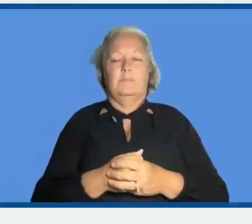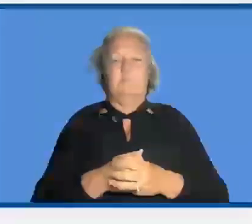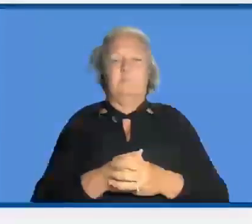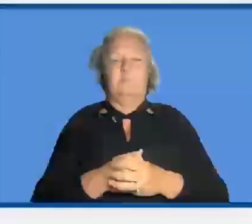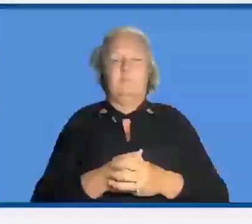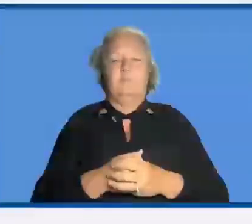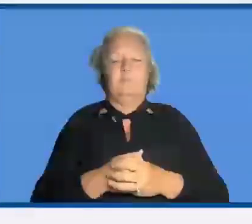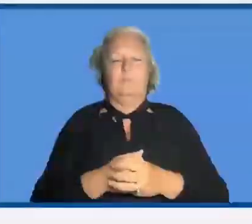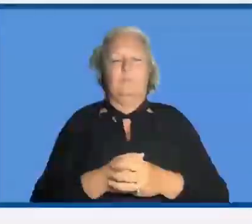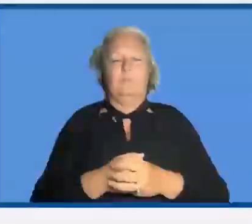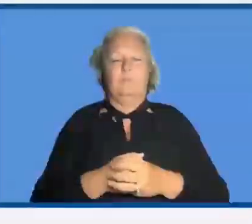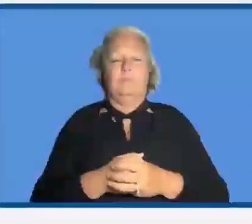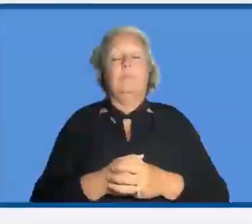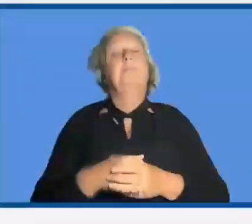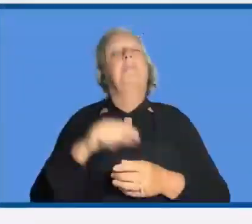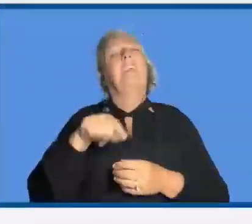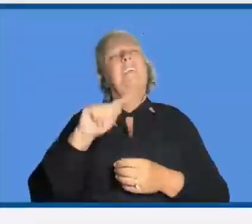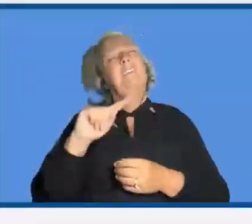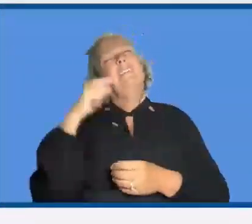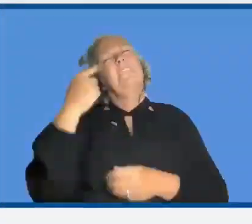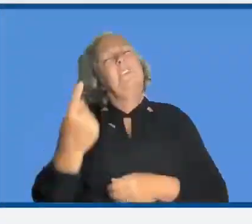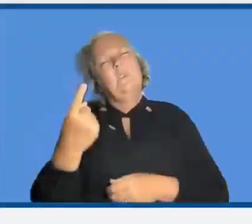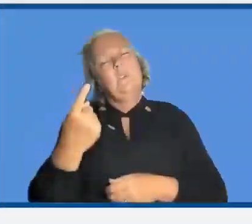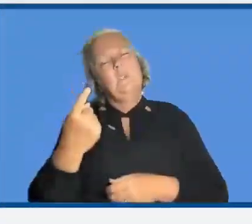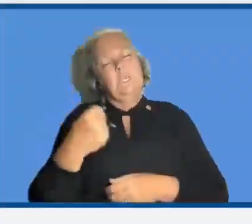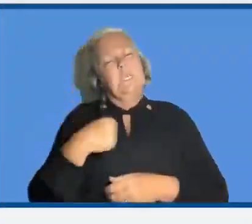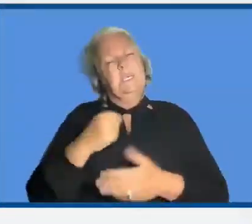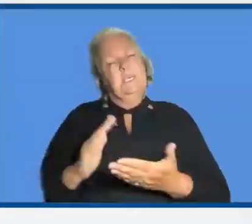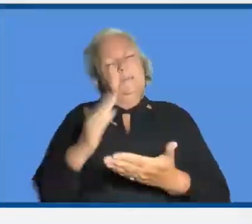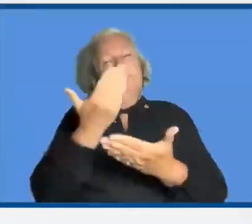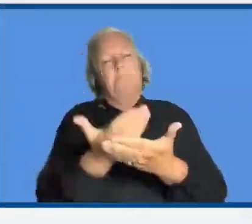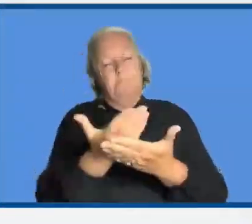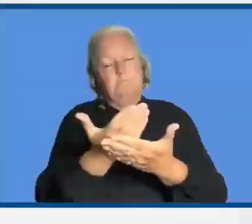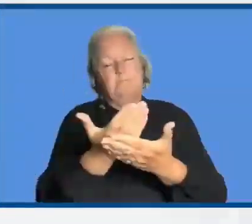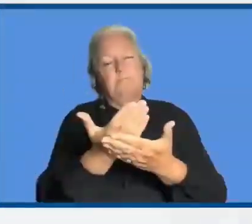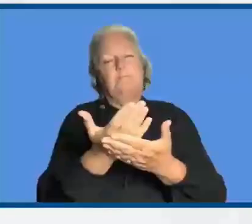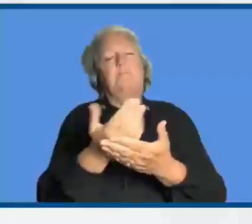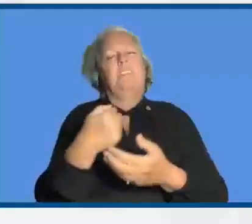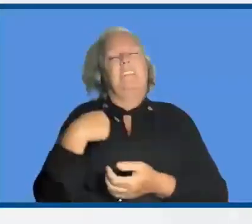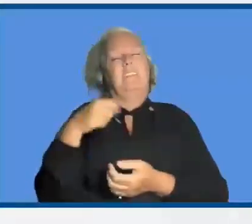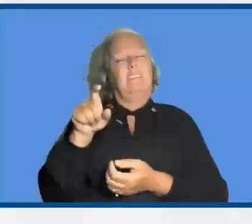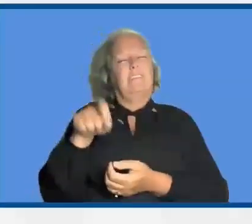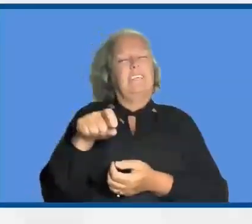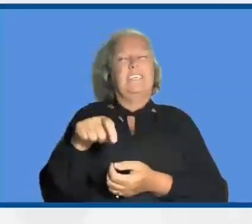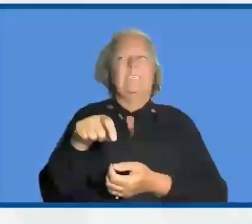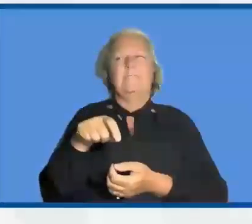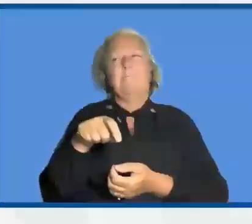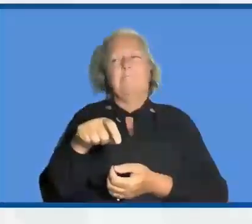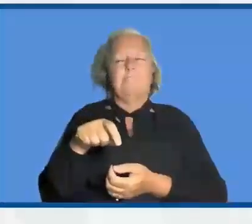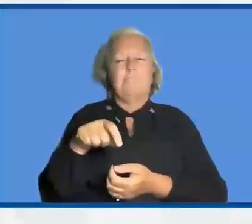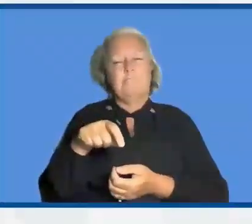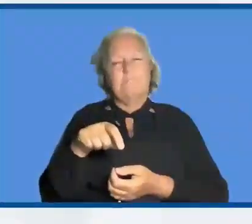President. The first thing as a proposal would be the need of not setting aside